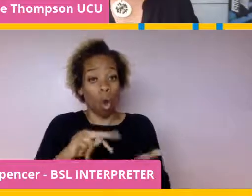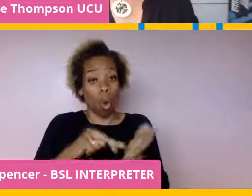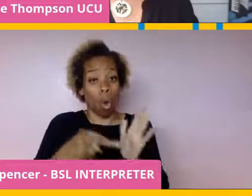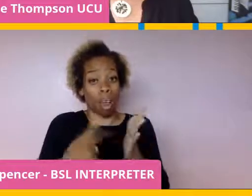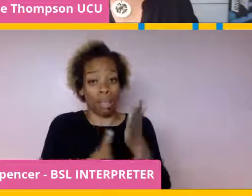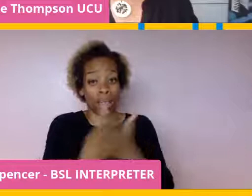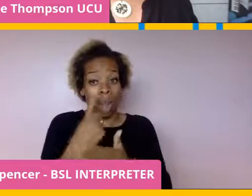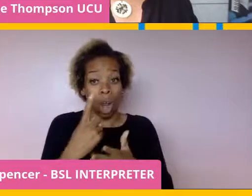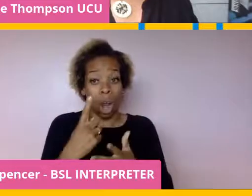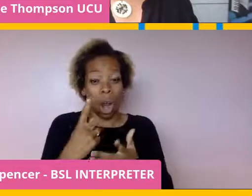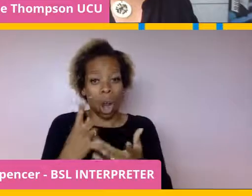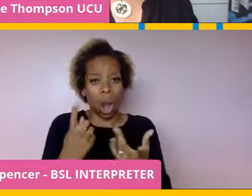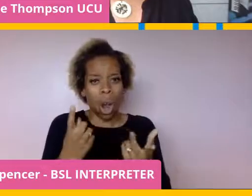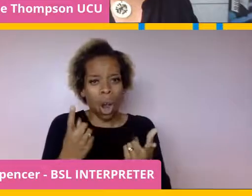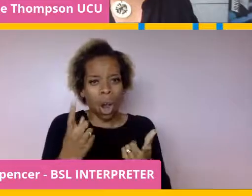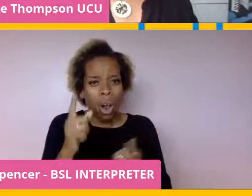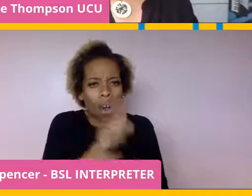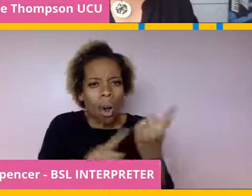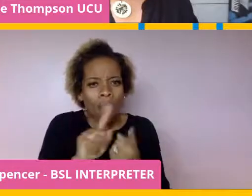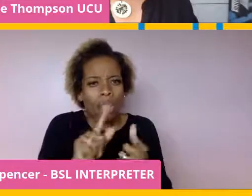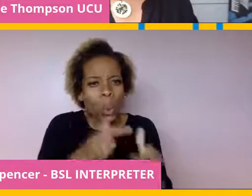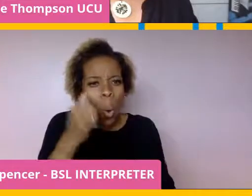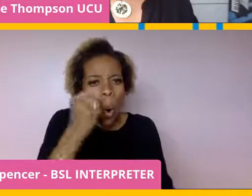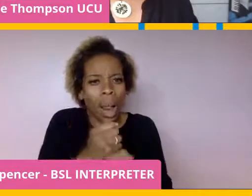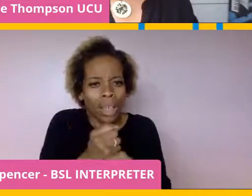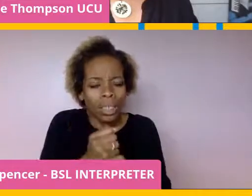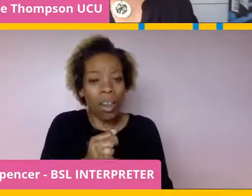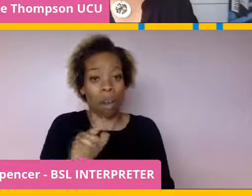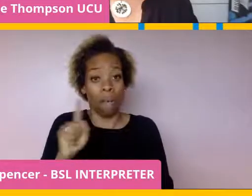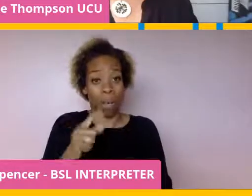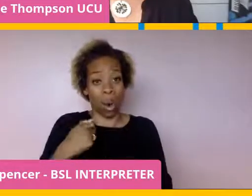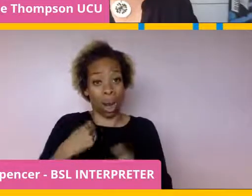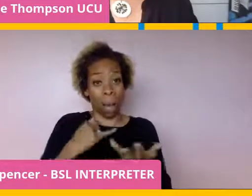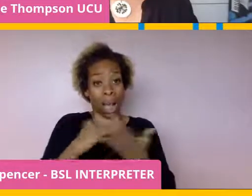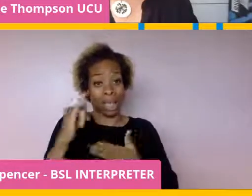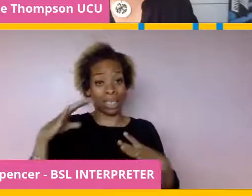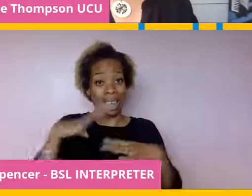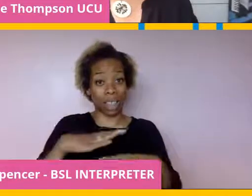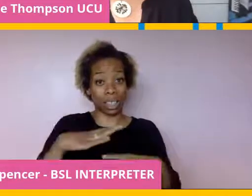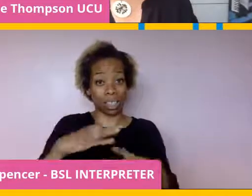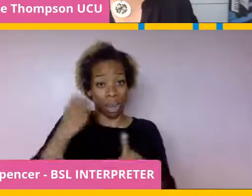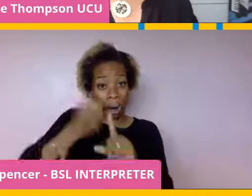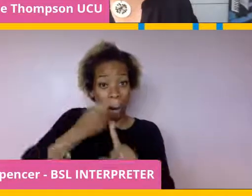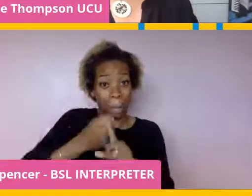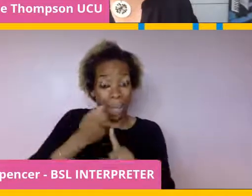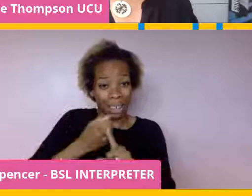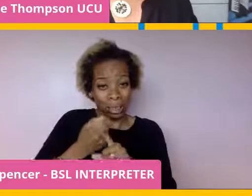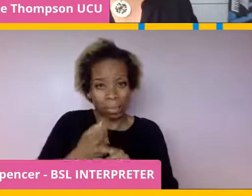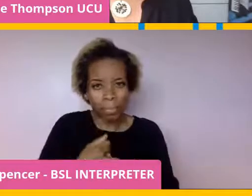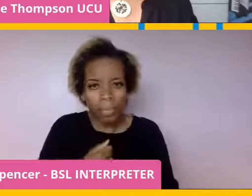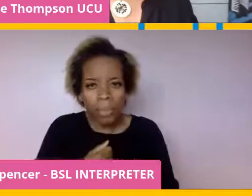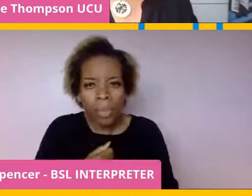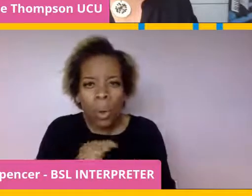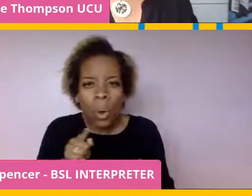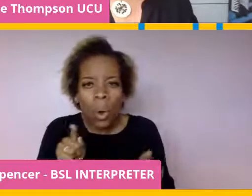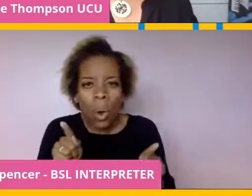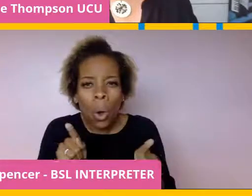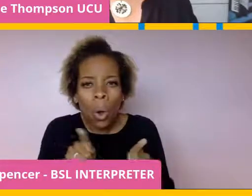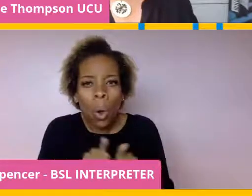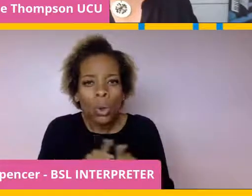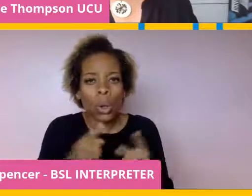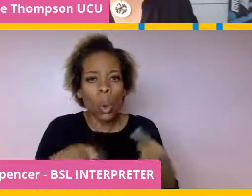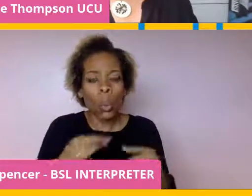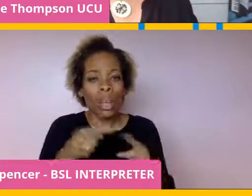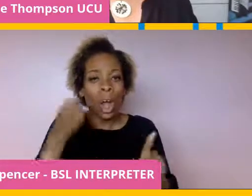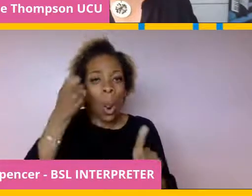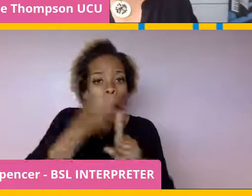towards organising a conference in August, hopefully, for the anti-casualism campaign, which is another thing that came from one of the motions that I put in as